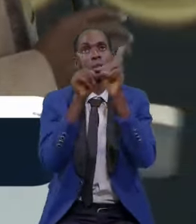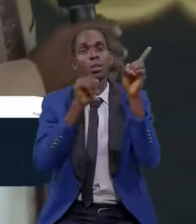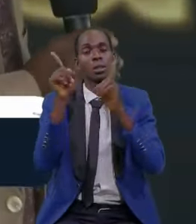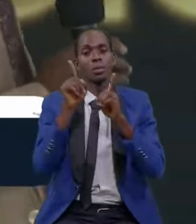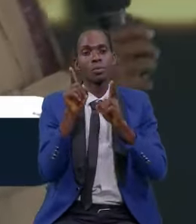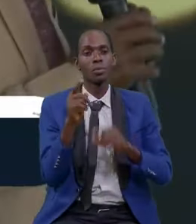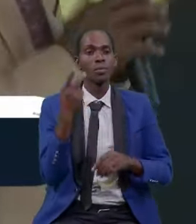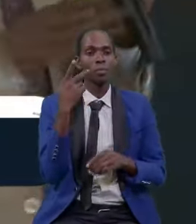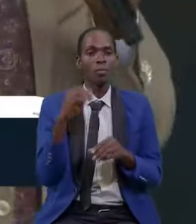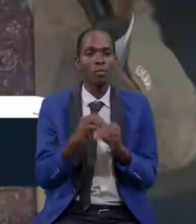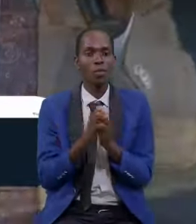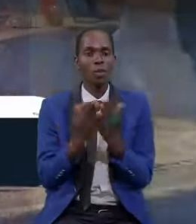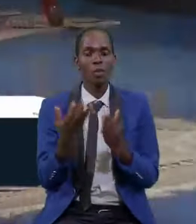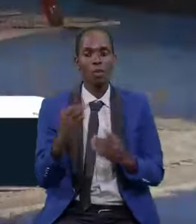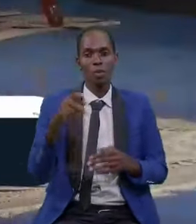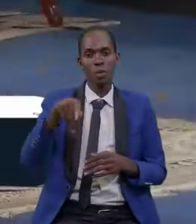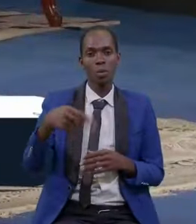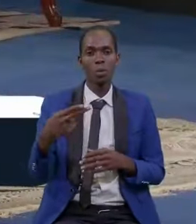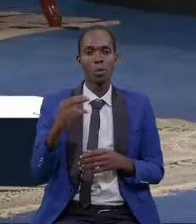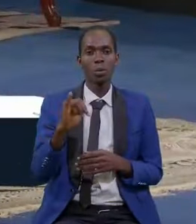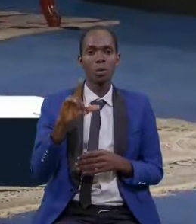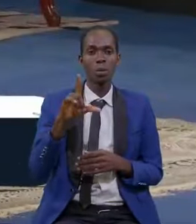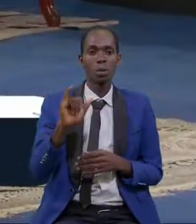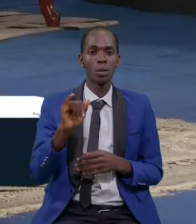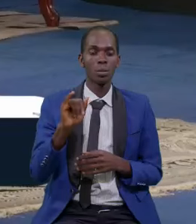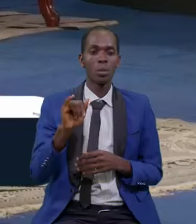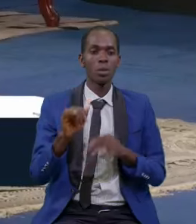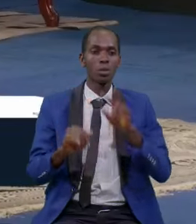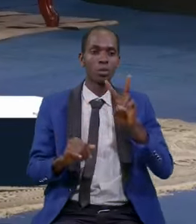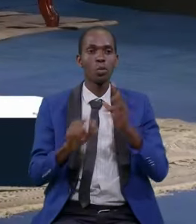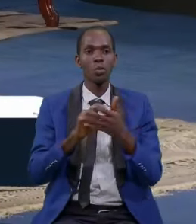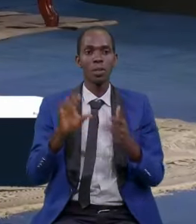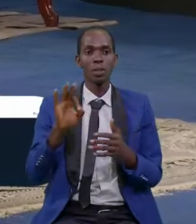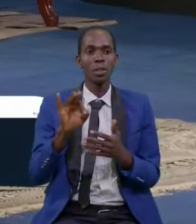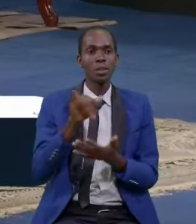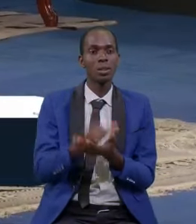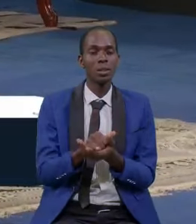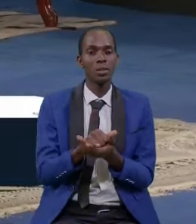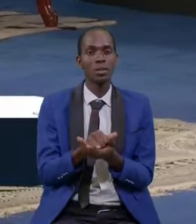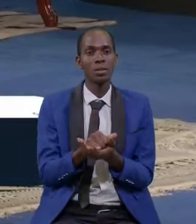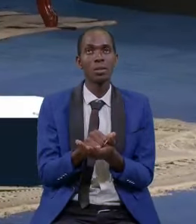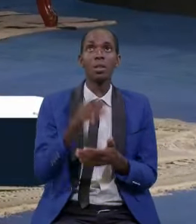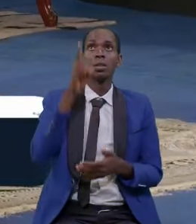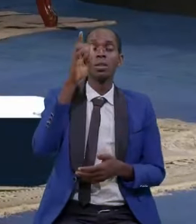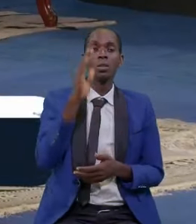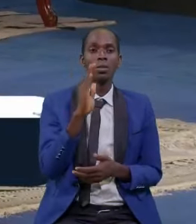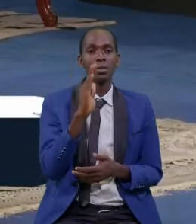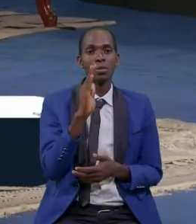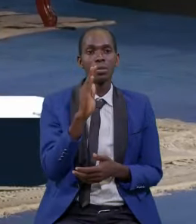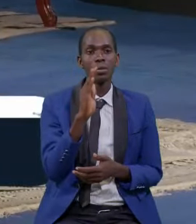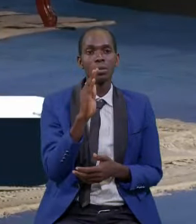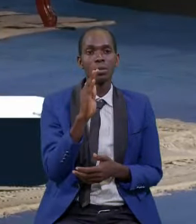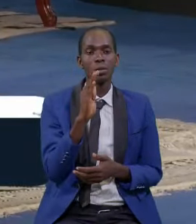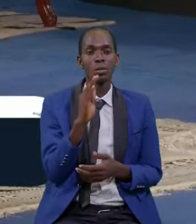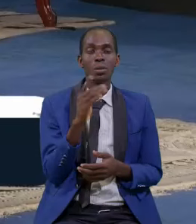2. And I'm reading from verse 9. Wherefore, God, the